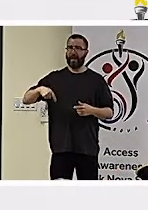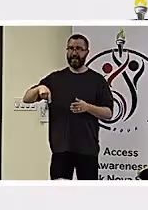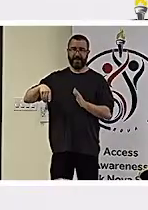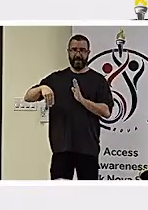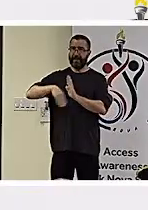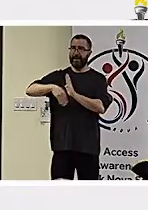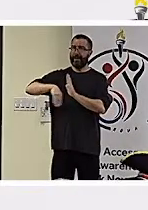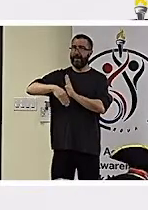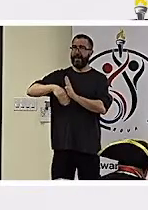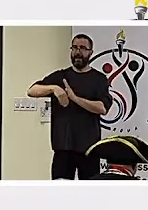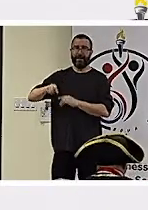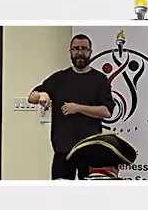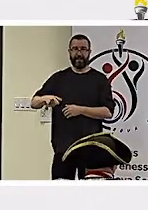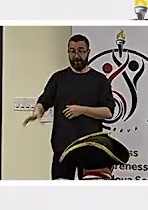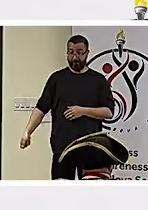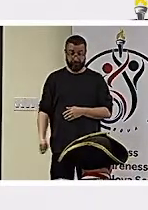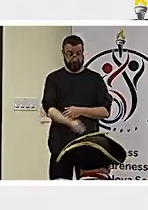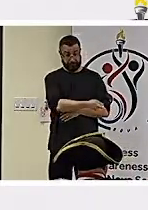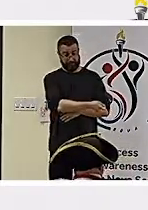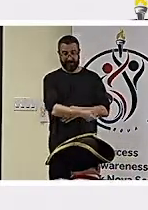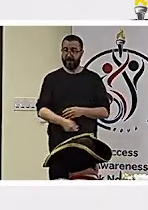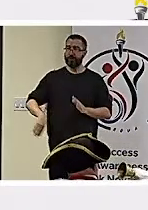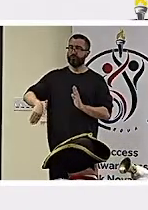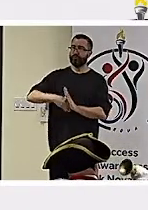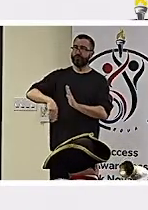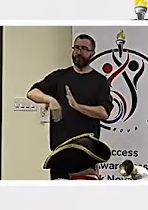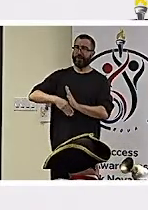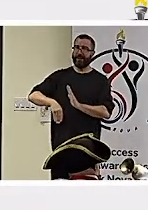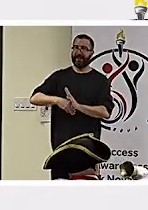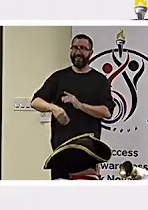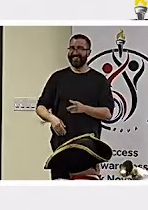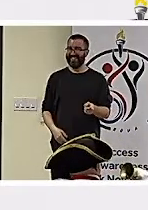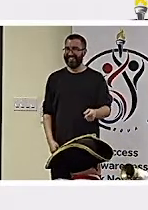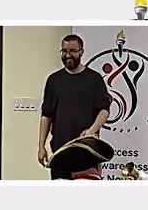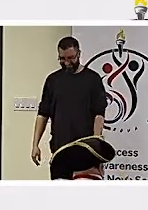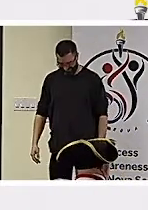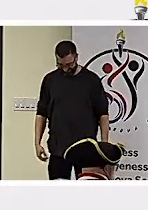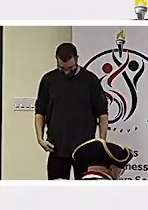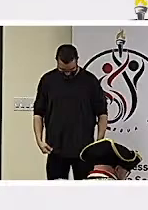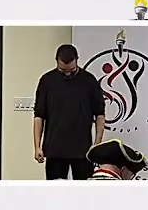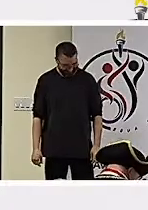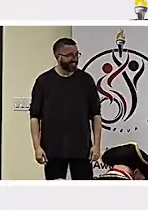it. You're too. Maybe just give a couple ding dongs. No.